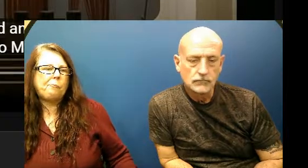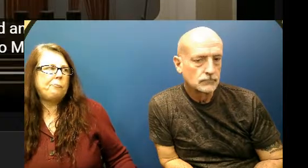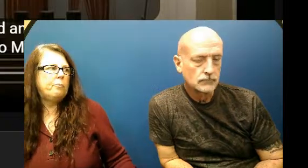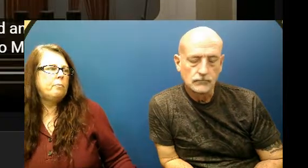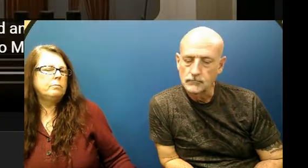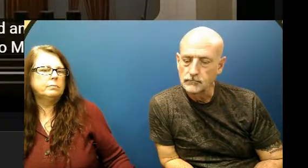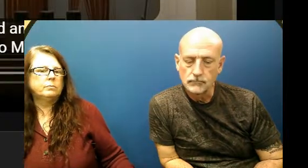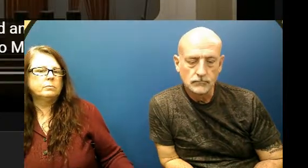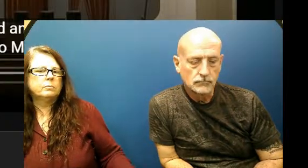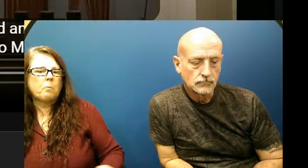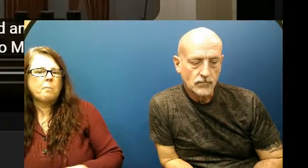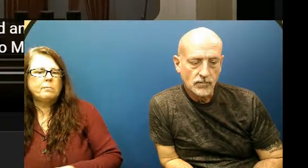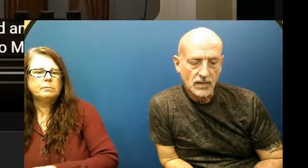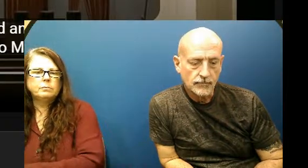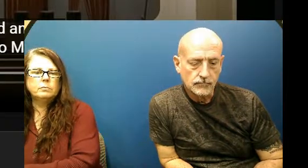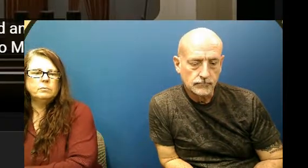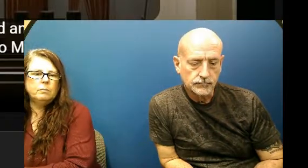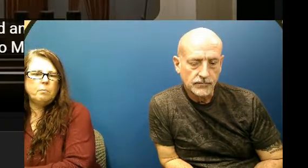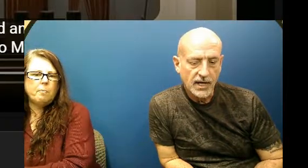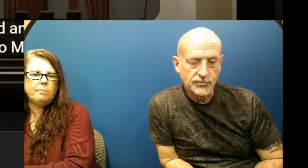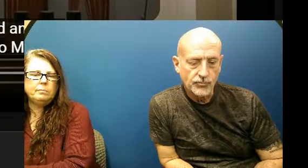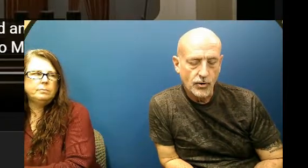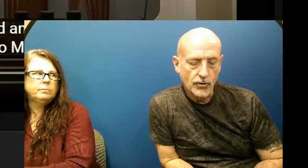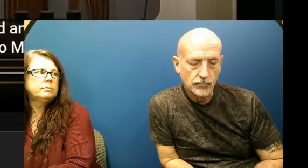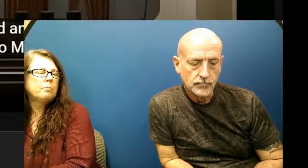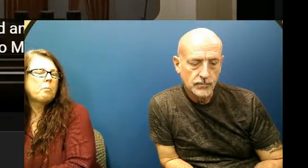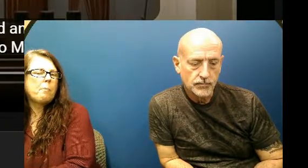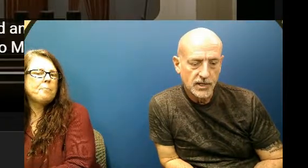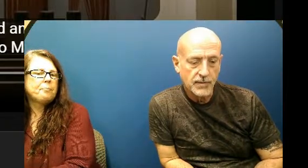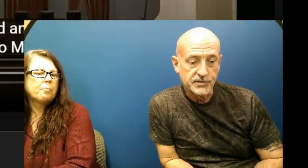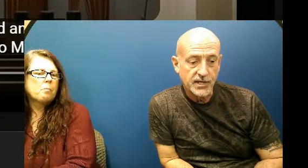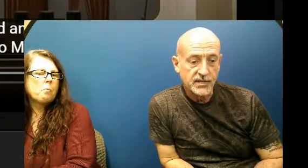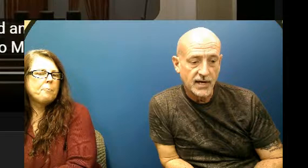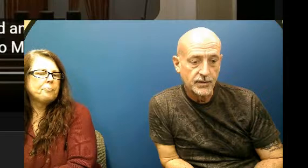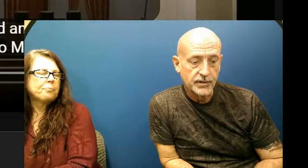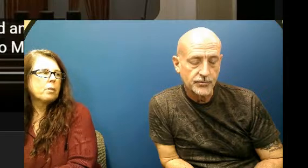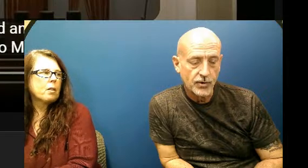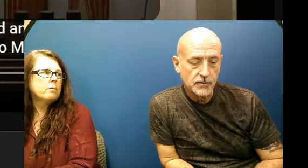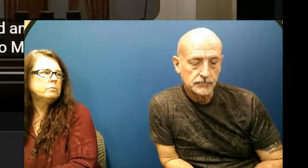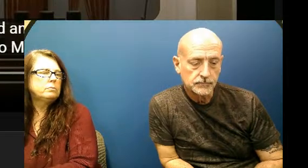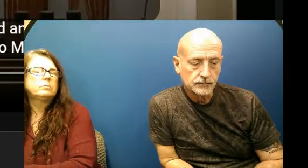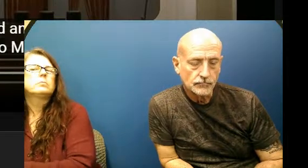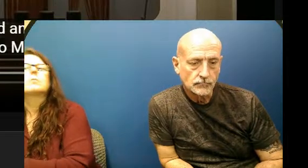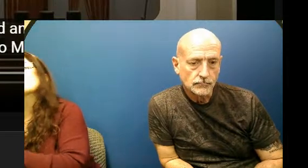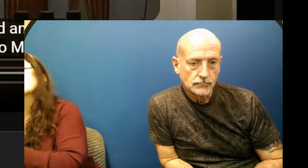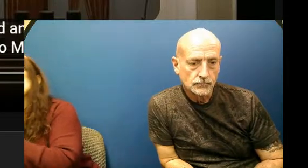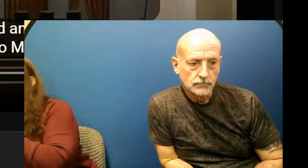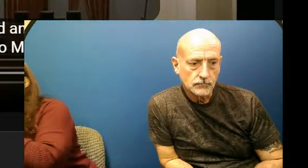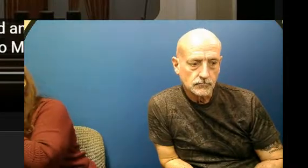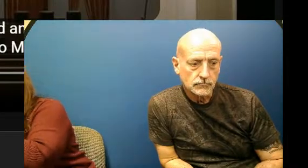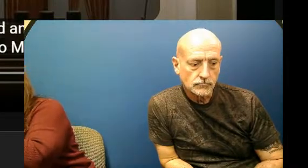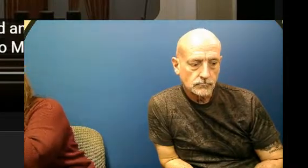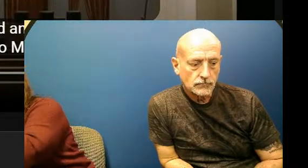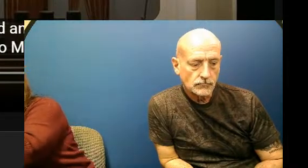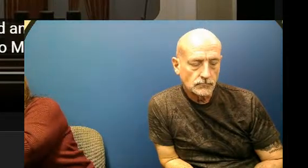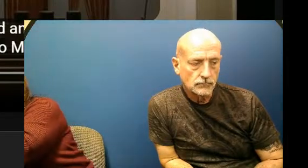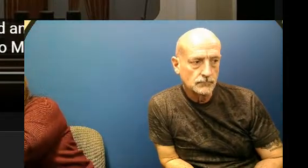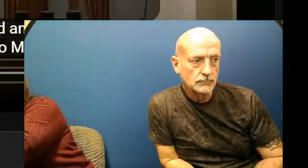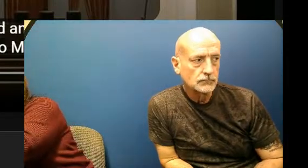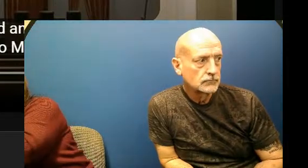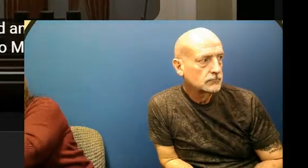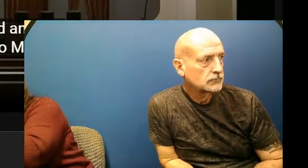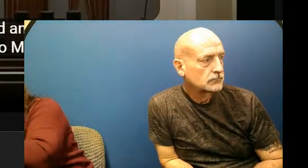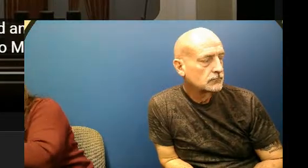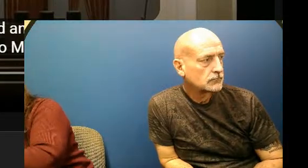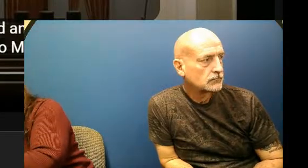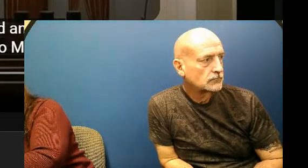as your users do? In other words, it's That's wrong. irrelevant that the He may foreign say that, corporation but it's doesn't wrong. have First Amendment rights. I don't think it's irrelevant, because you could